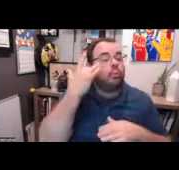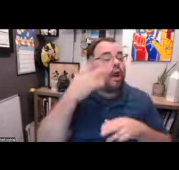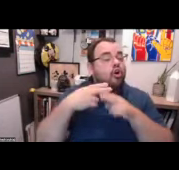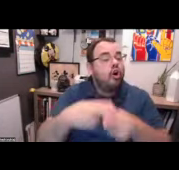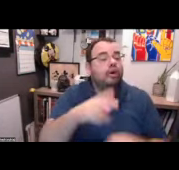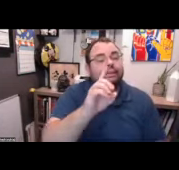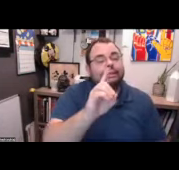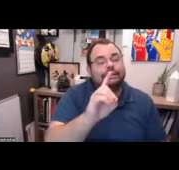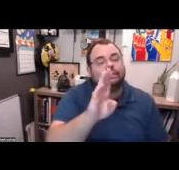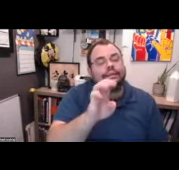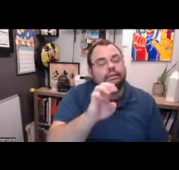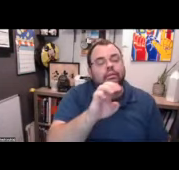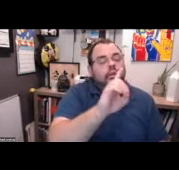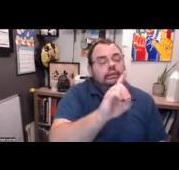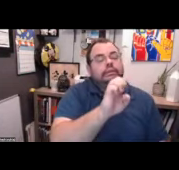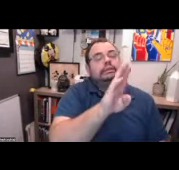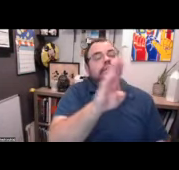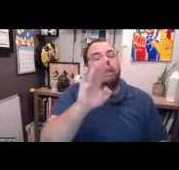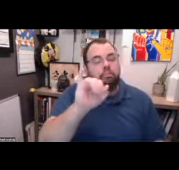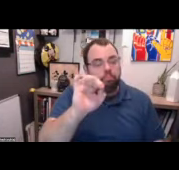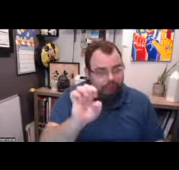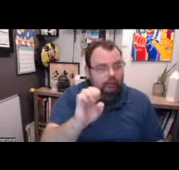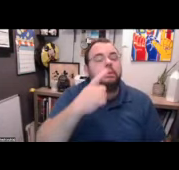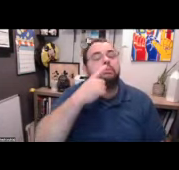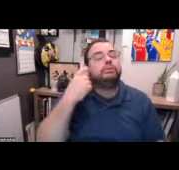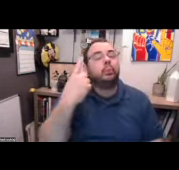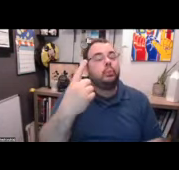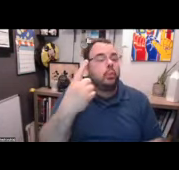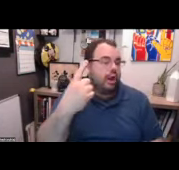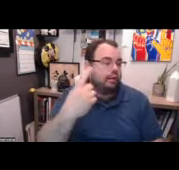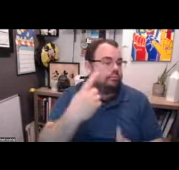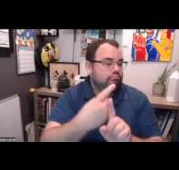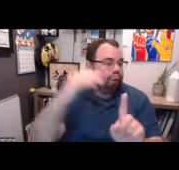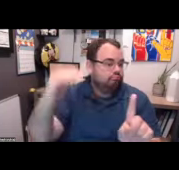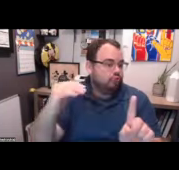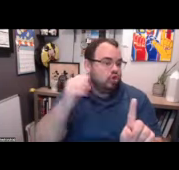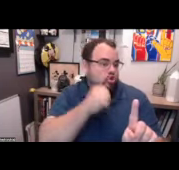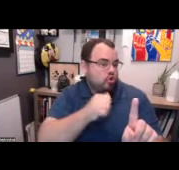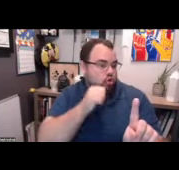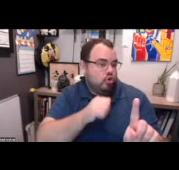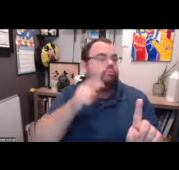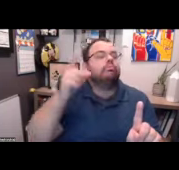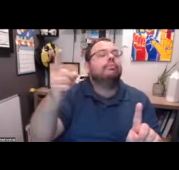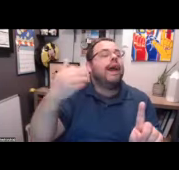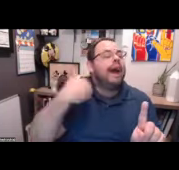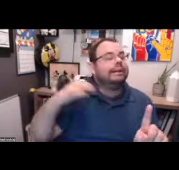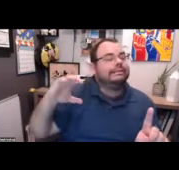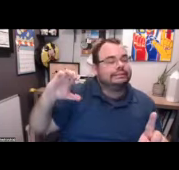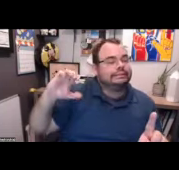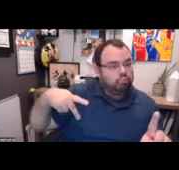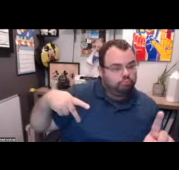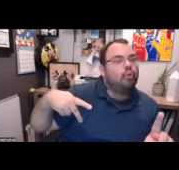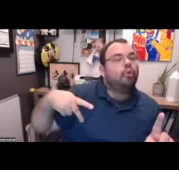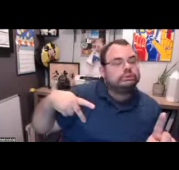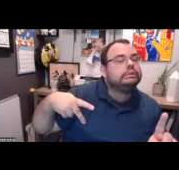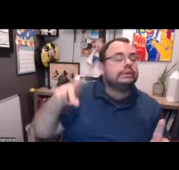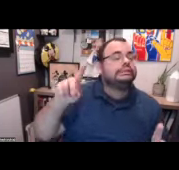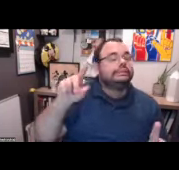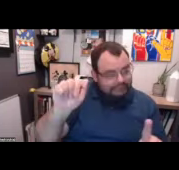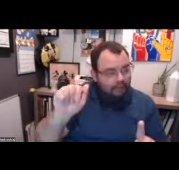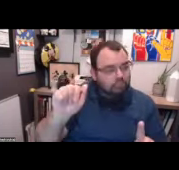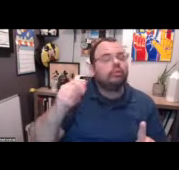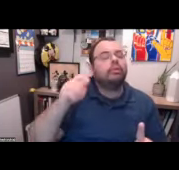And I forgot to add that Debbie is a girl. She was a